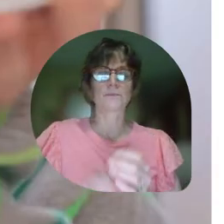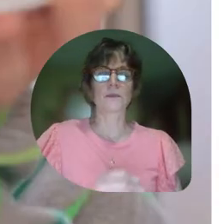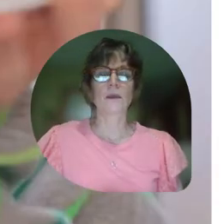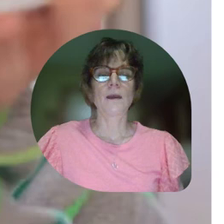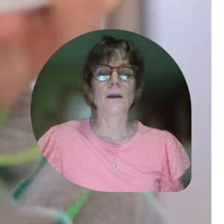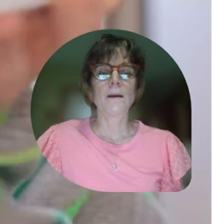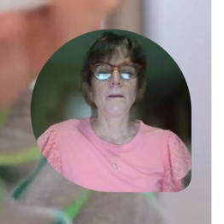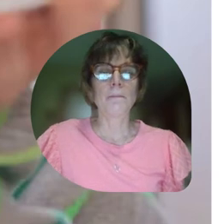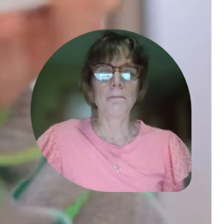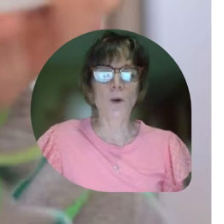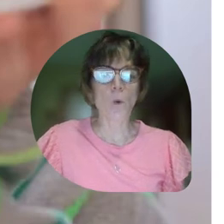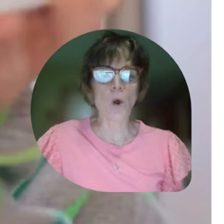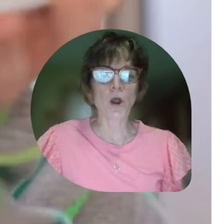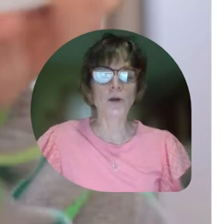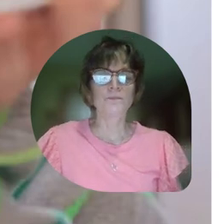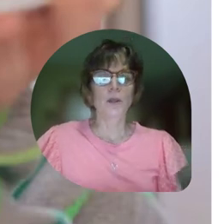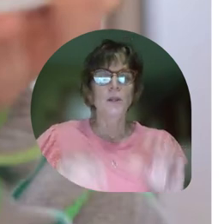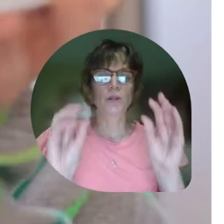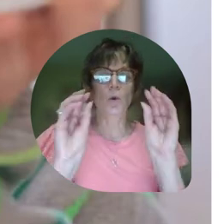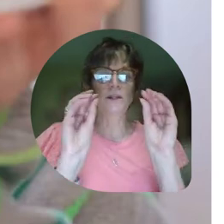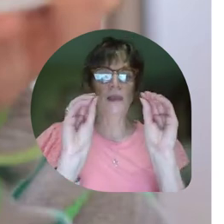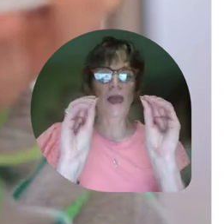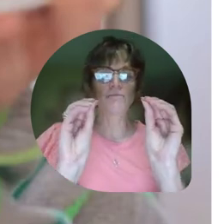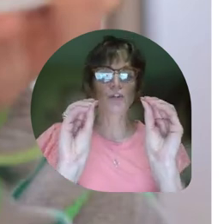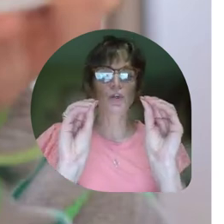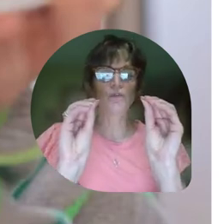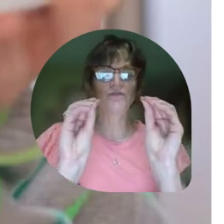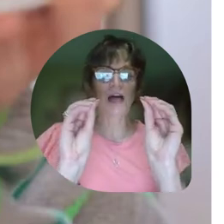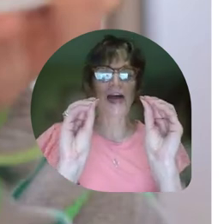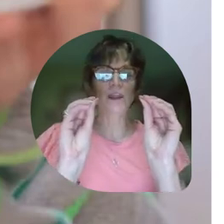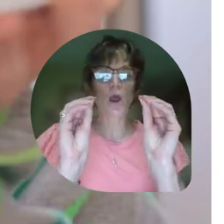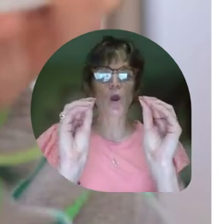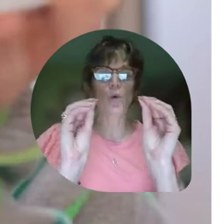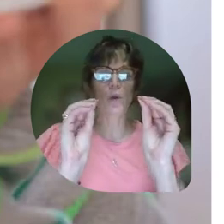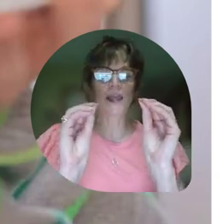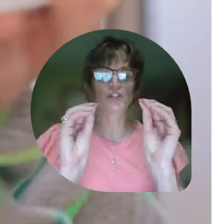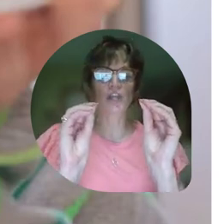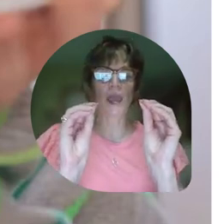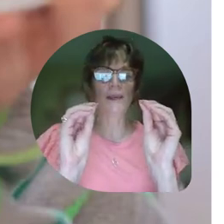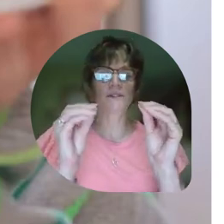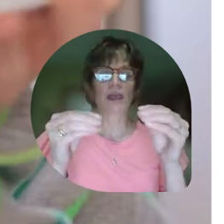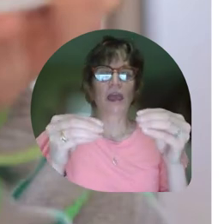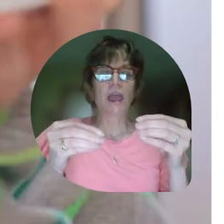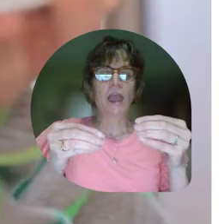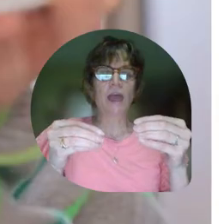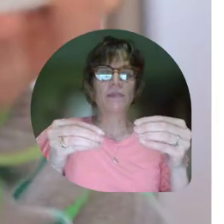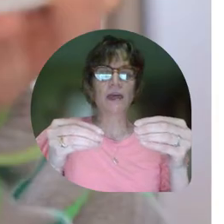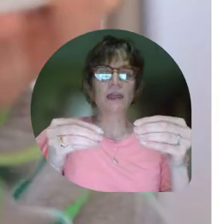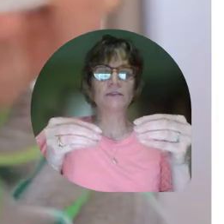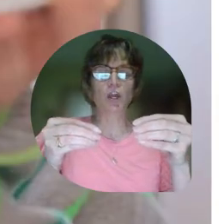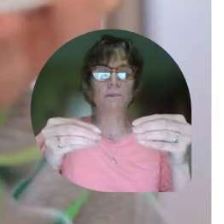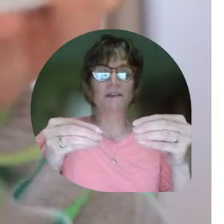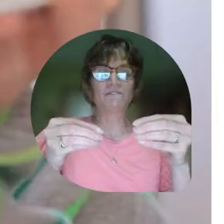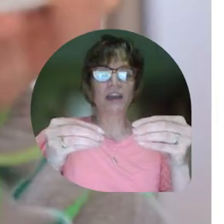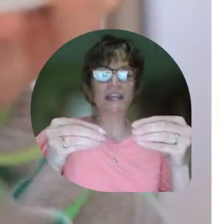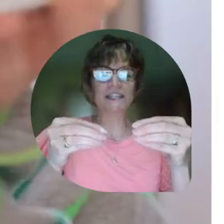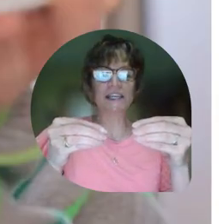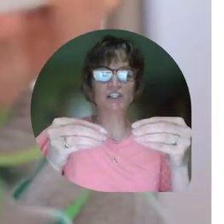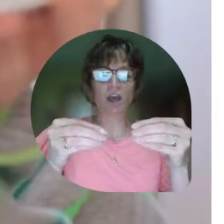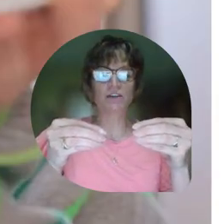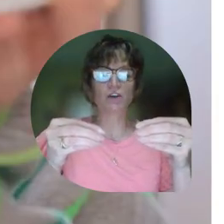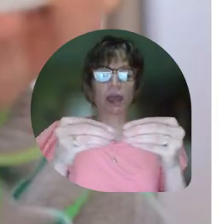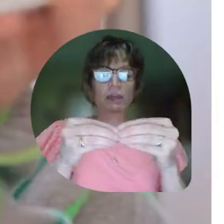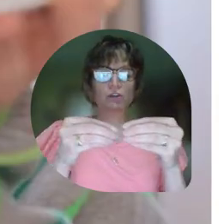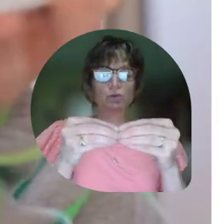want. More, you're going to have 2 flat O hand shape, and then they're going to be facing